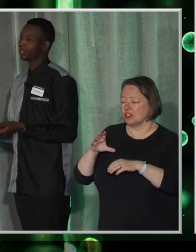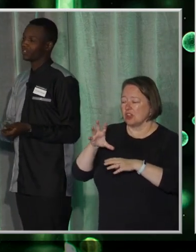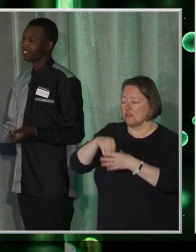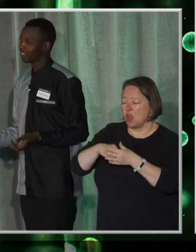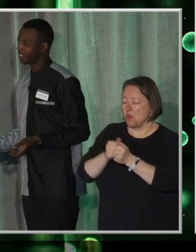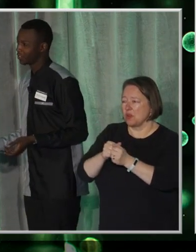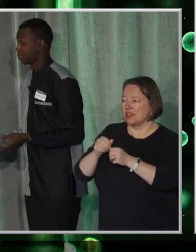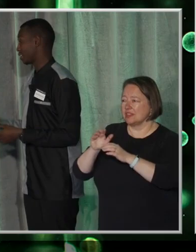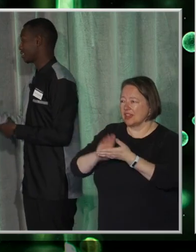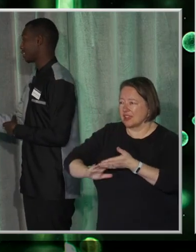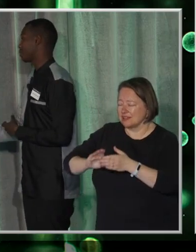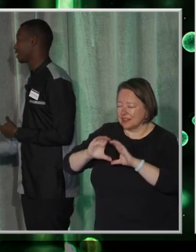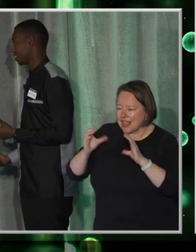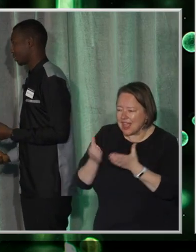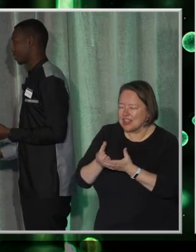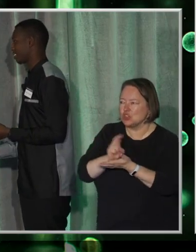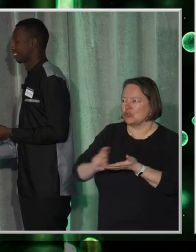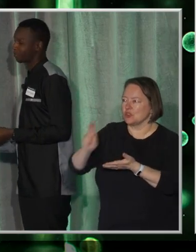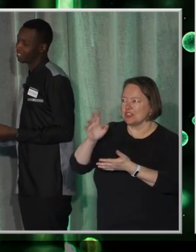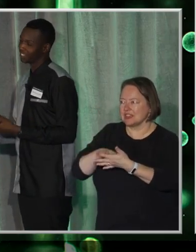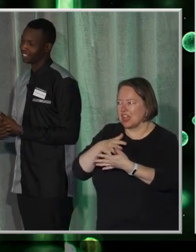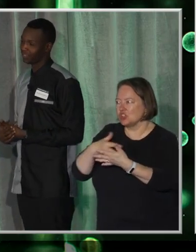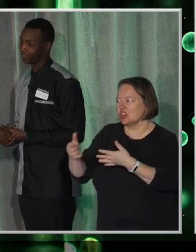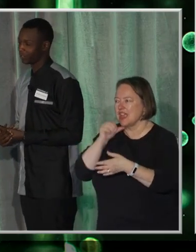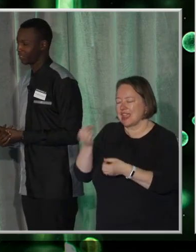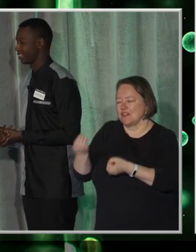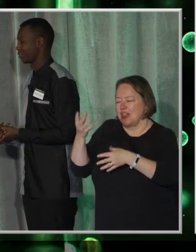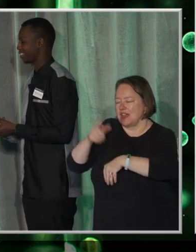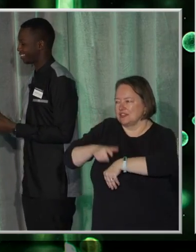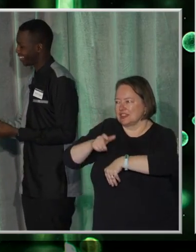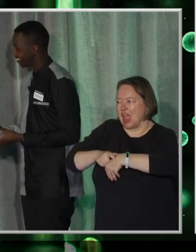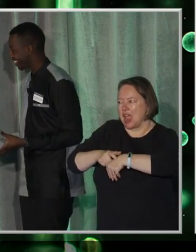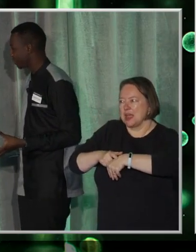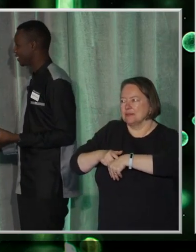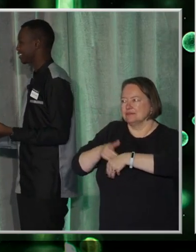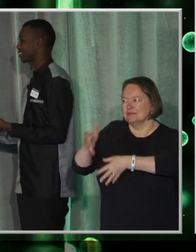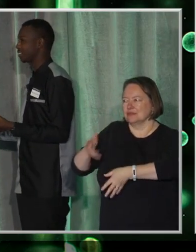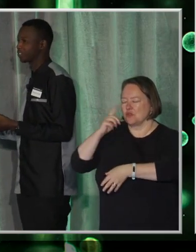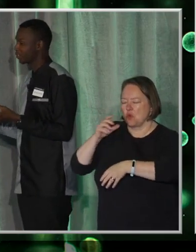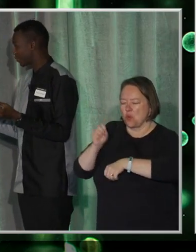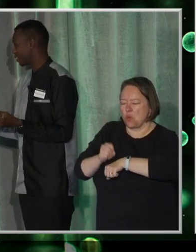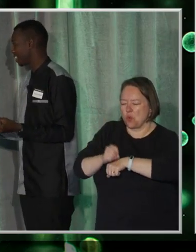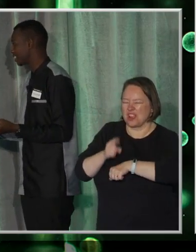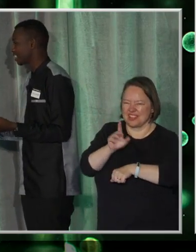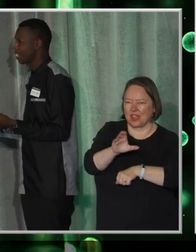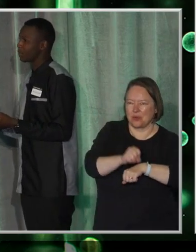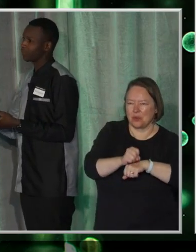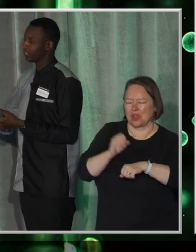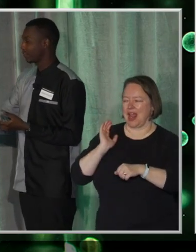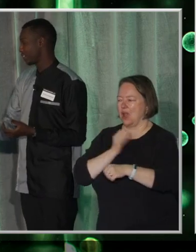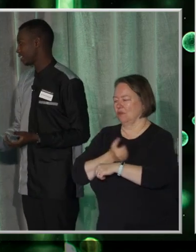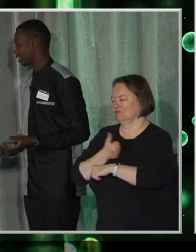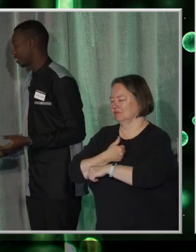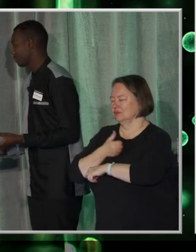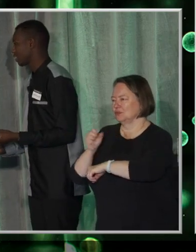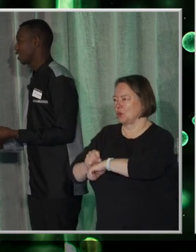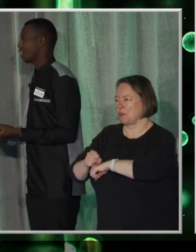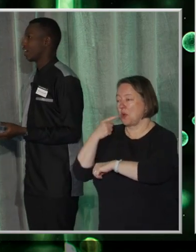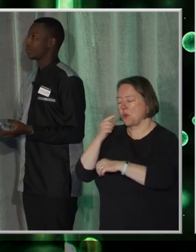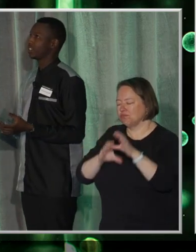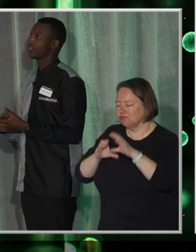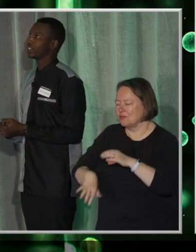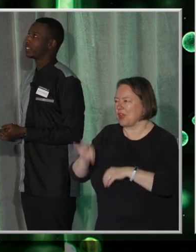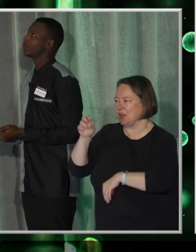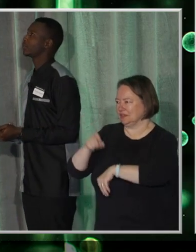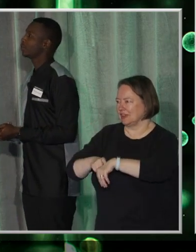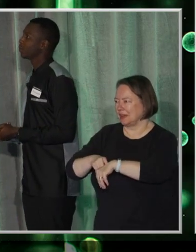know, the university schedules. We are still the bachelor student and the bachelor's level, you know, there's assignments. It's really hard, but we did find the time.